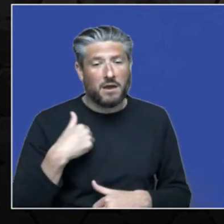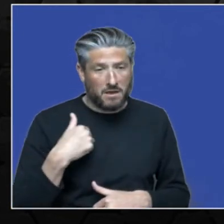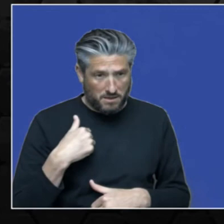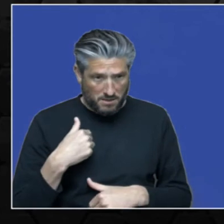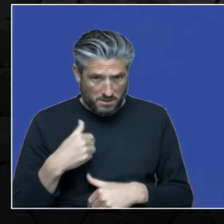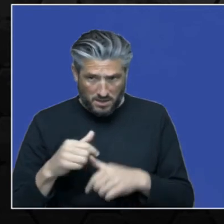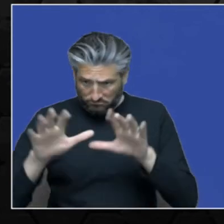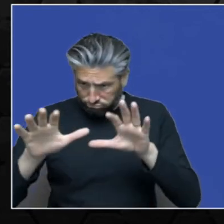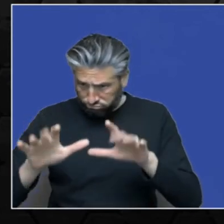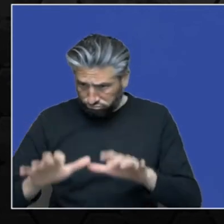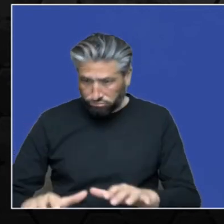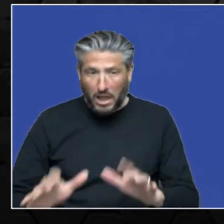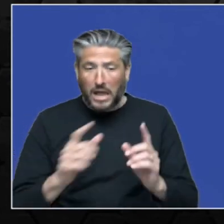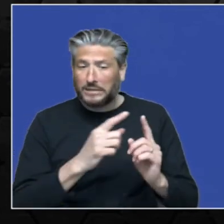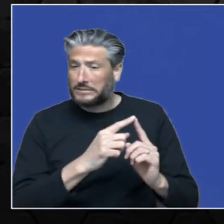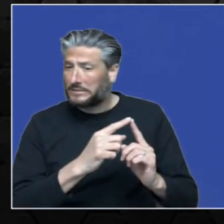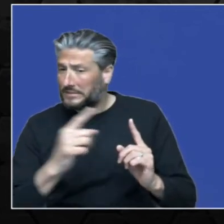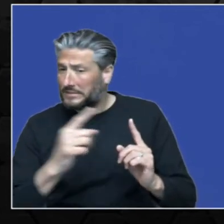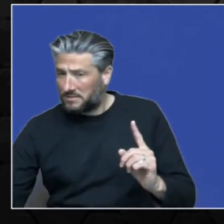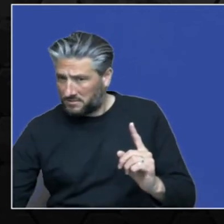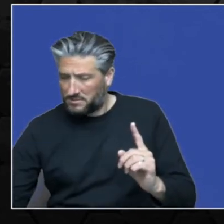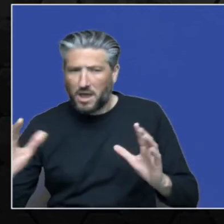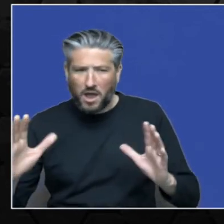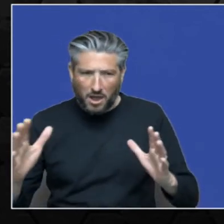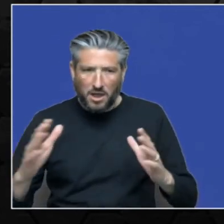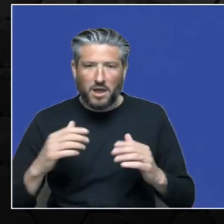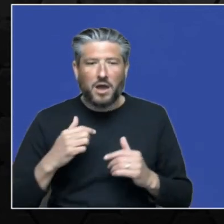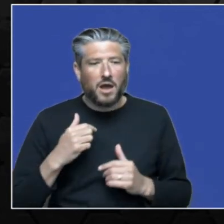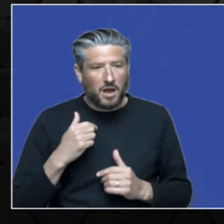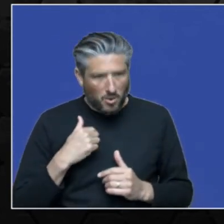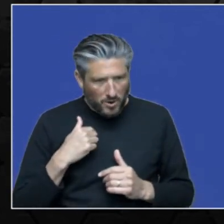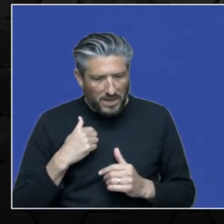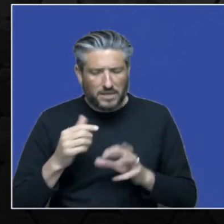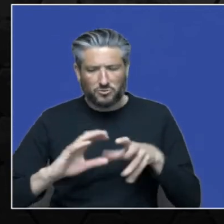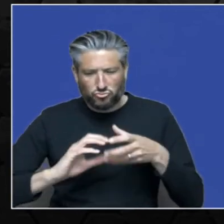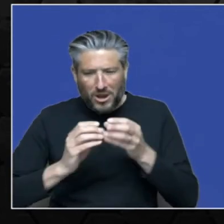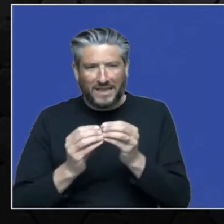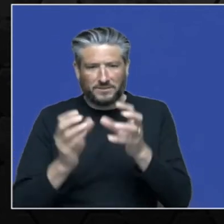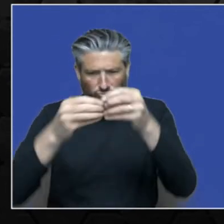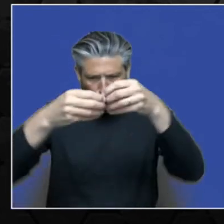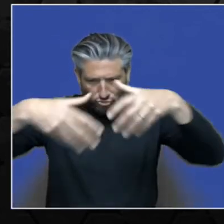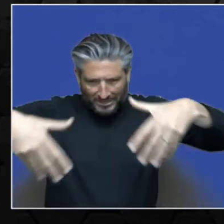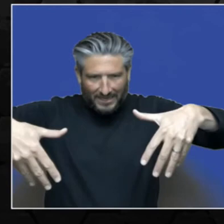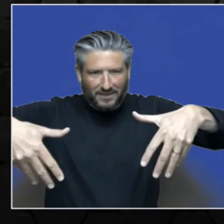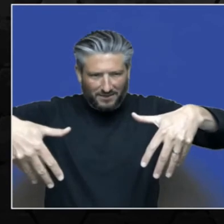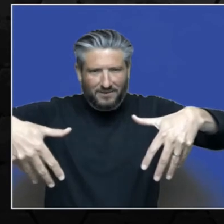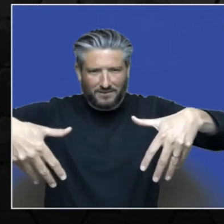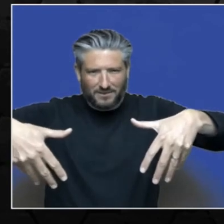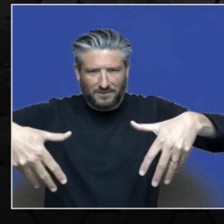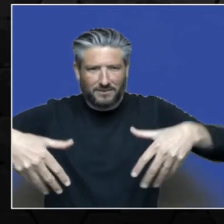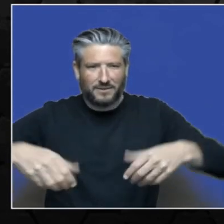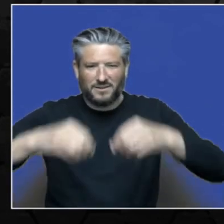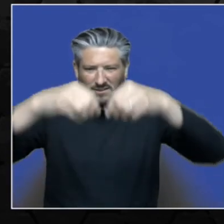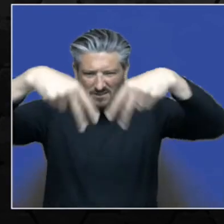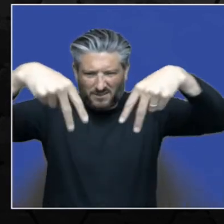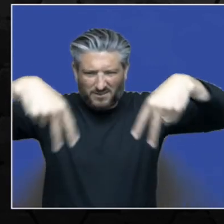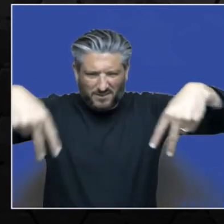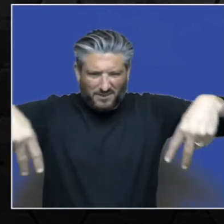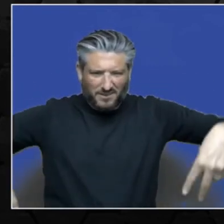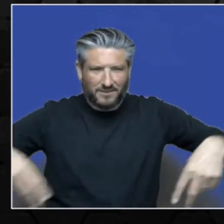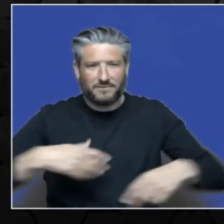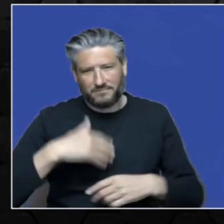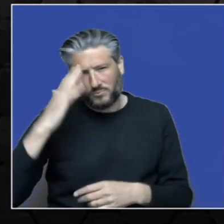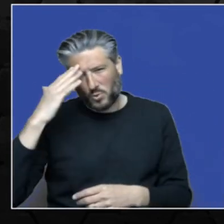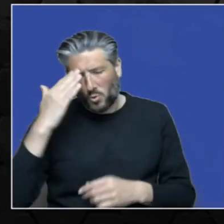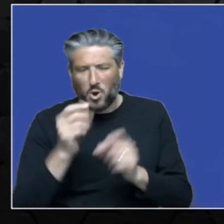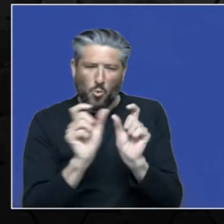we build a graph, a tree, actually a tree, we build it, not a graph, we build a tree from it. And then we start building a tree upwards, or it could be built downwards.